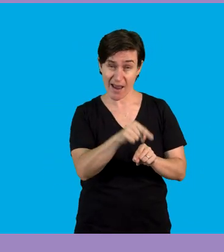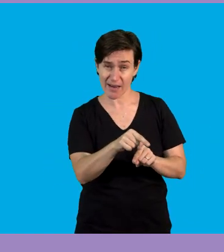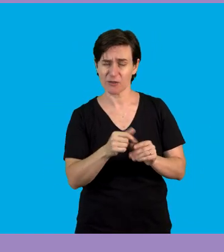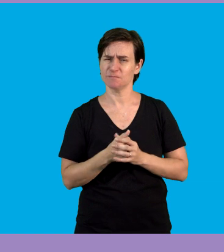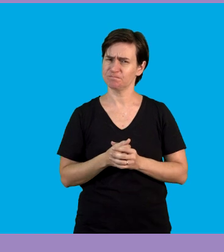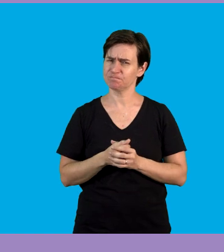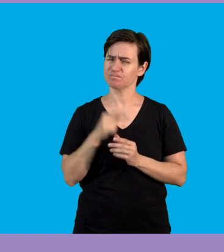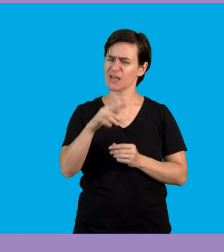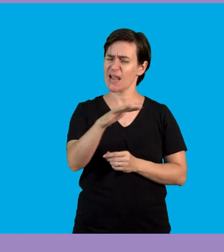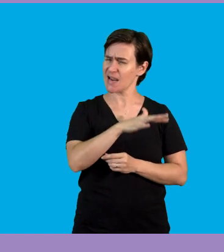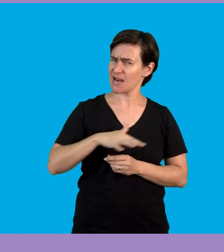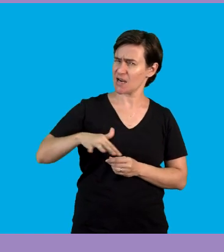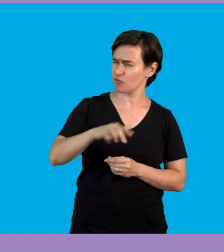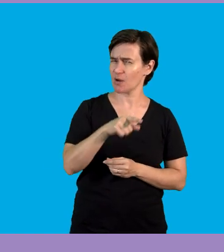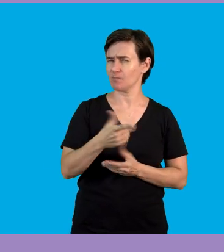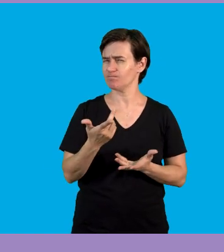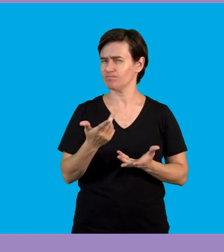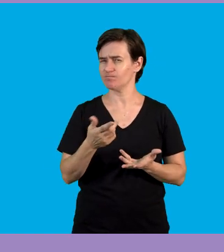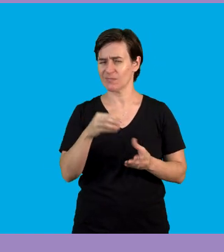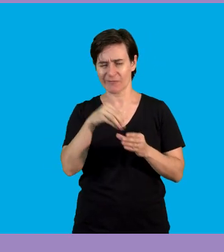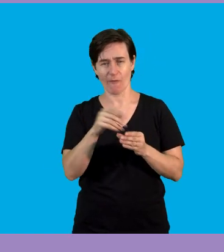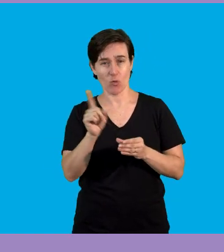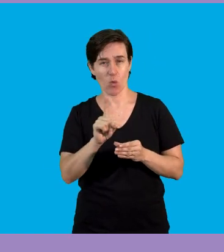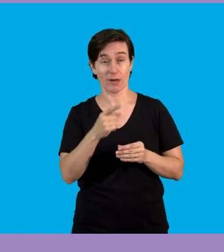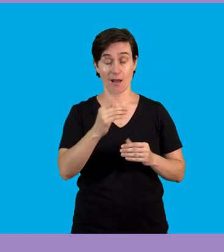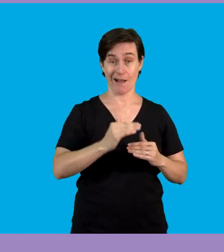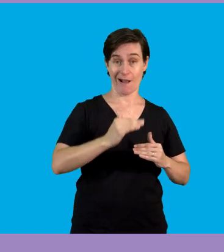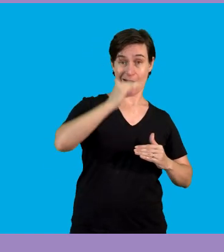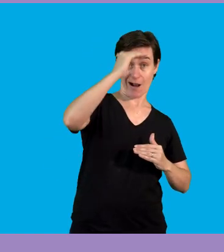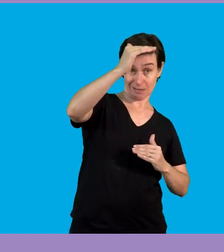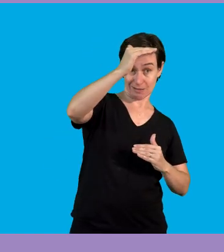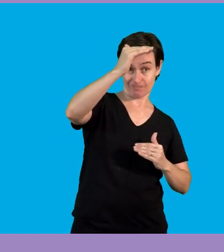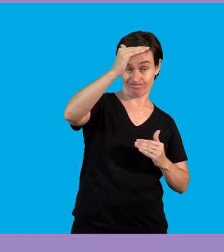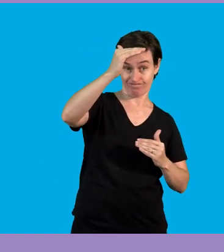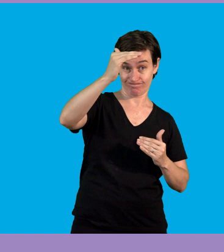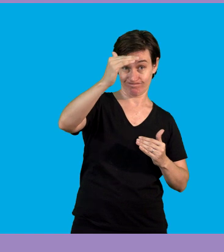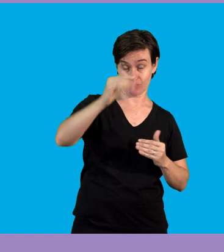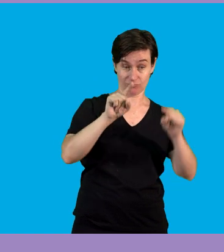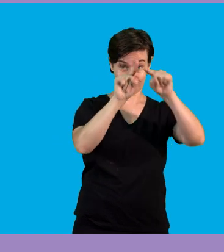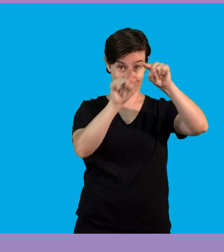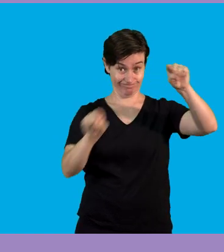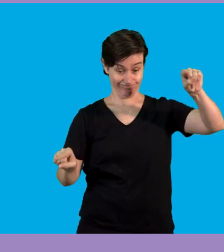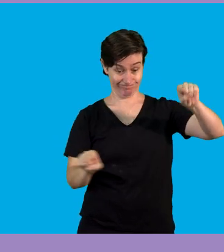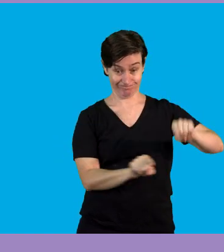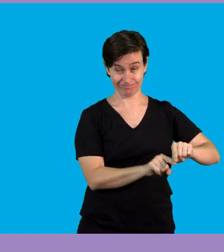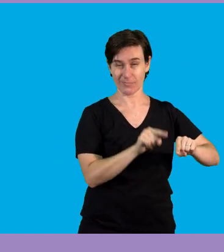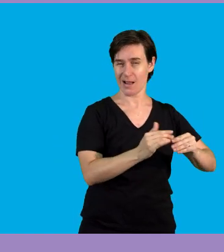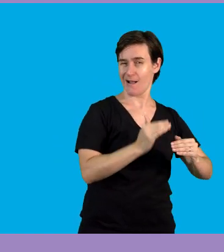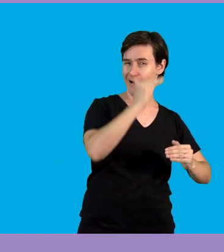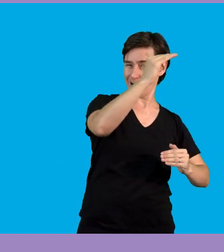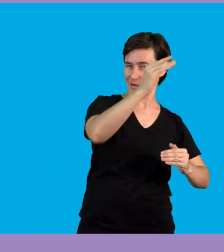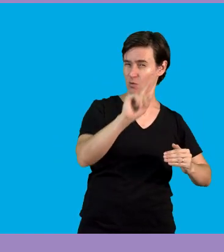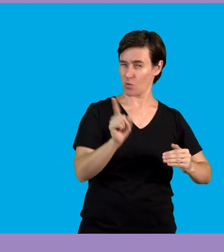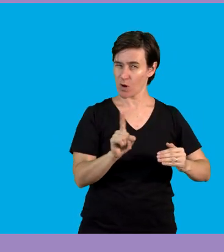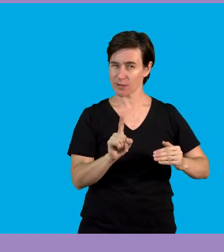the area of triangles, then we are looking at the height of our triangle. So it's